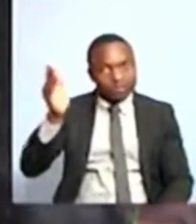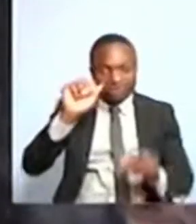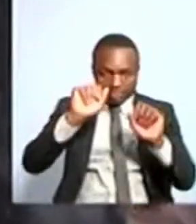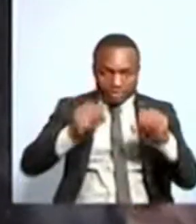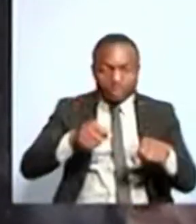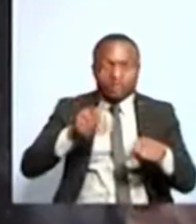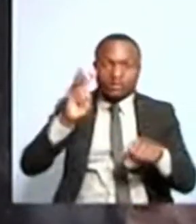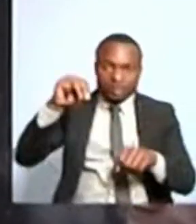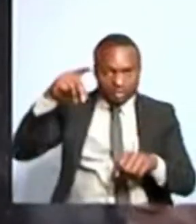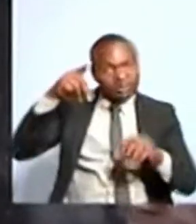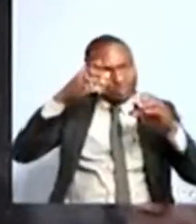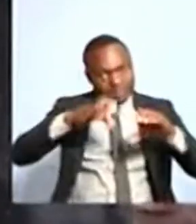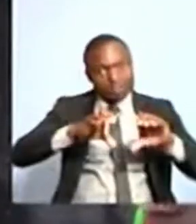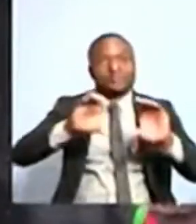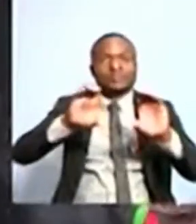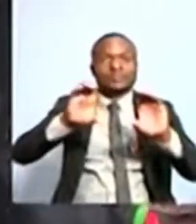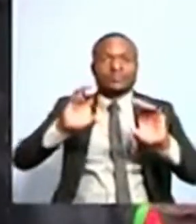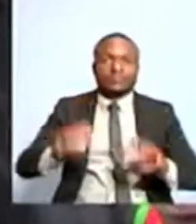member continue.